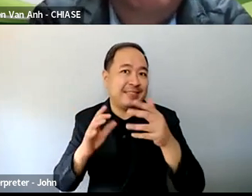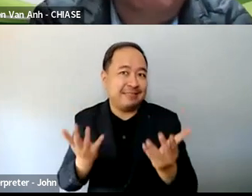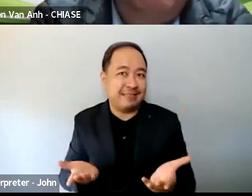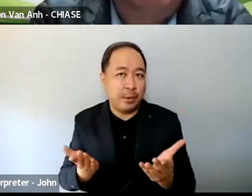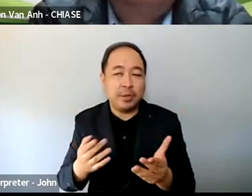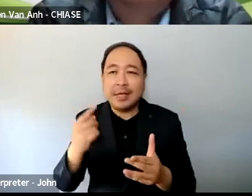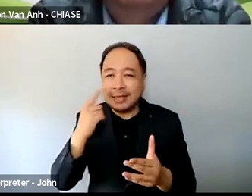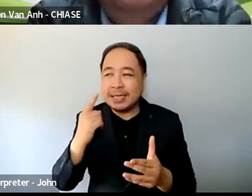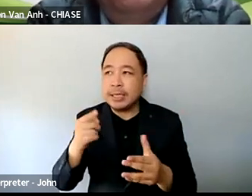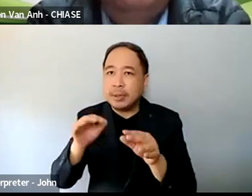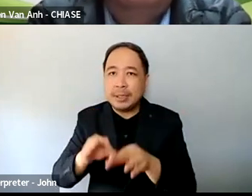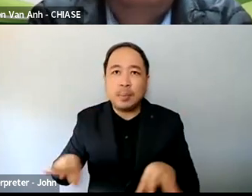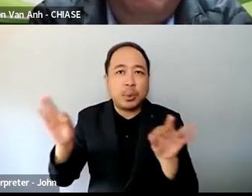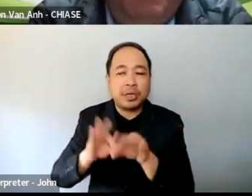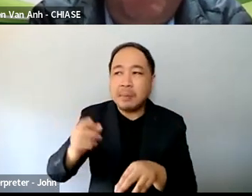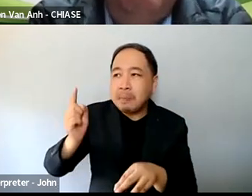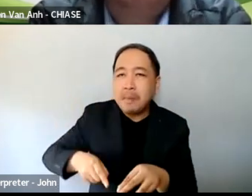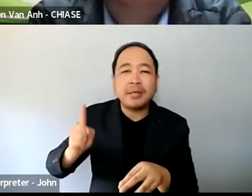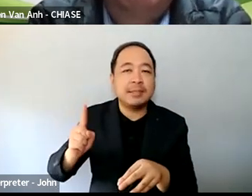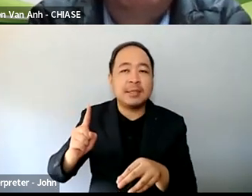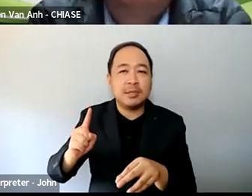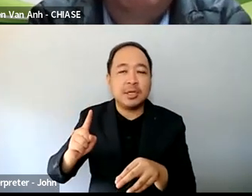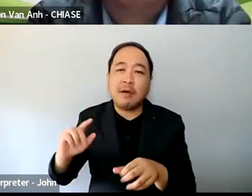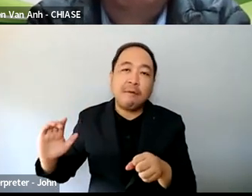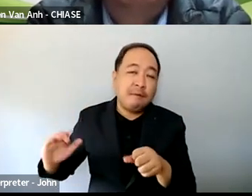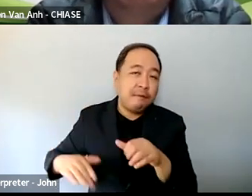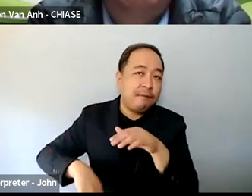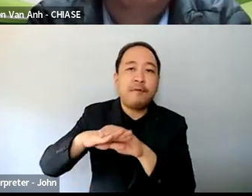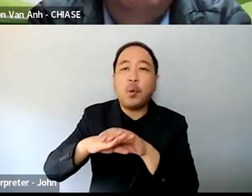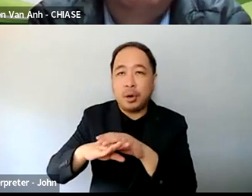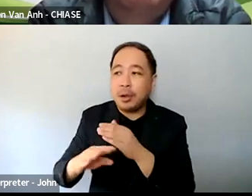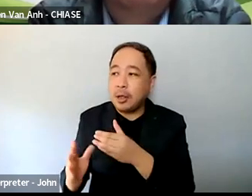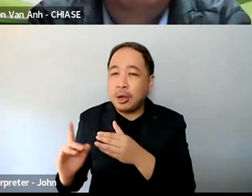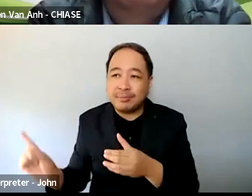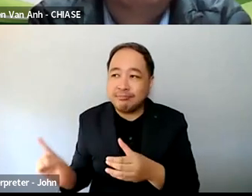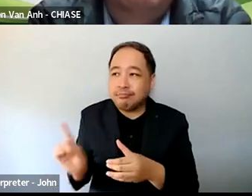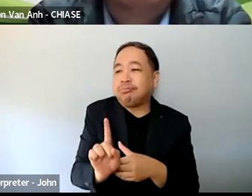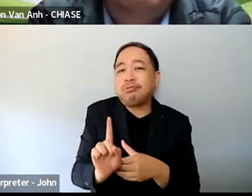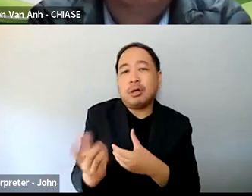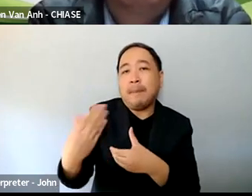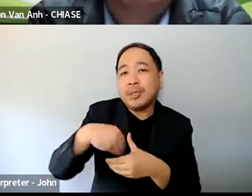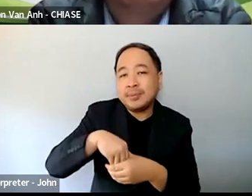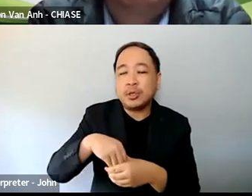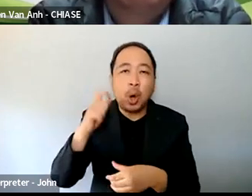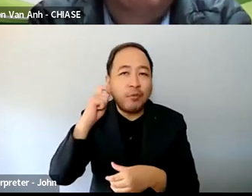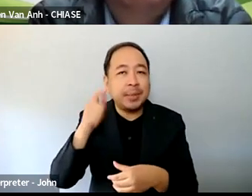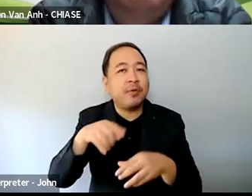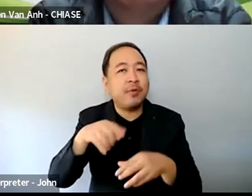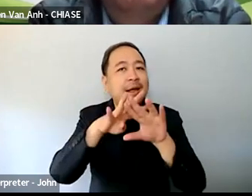the meaningful and substantive participation of women's organizations in ASEAN mechanisms, platforms, and processes. Thank